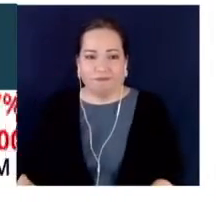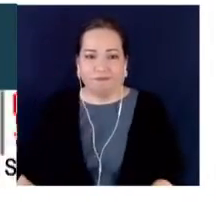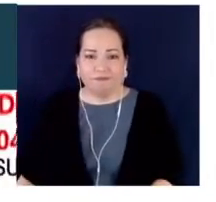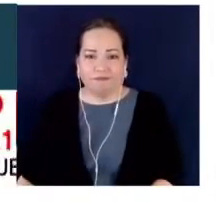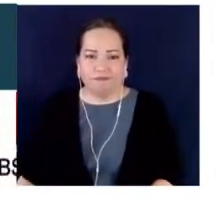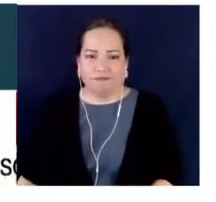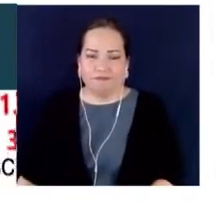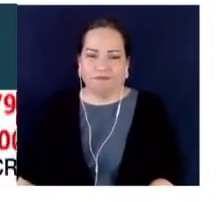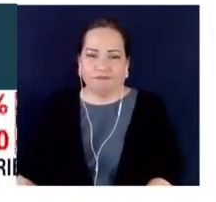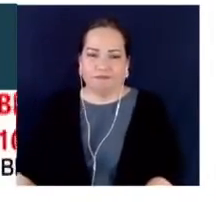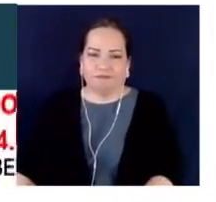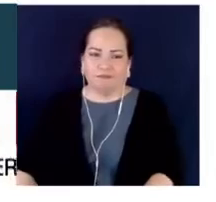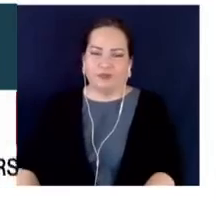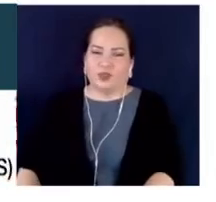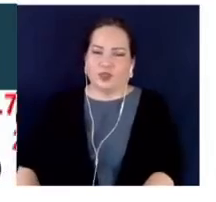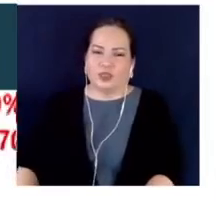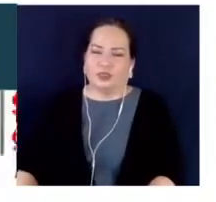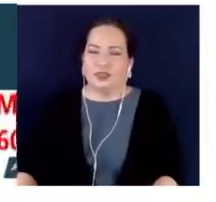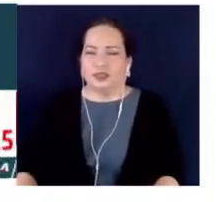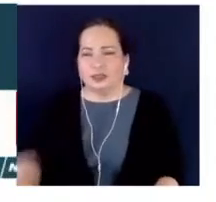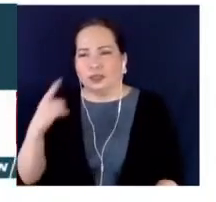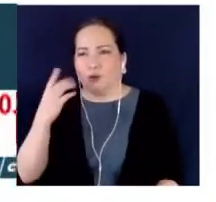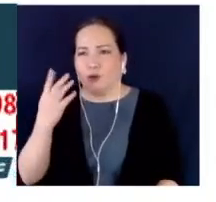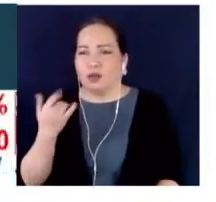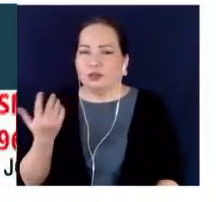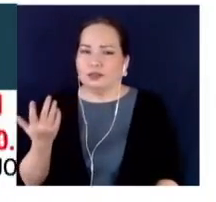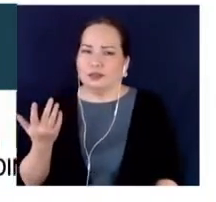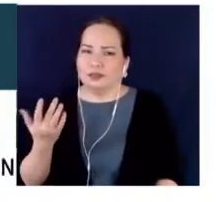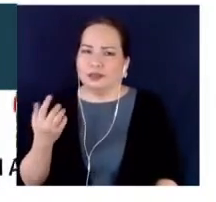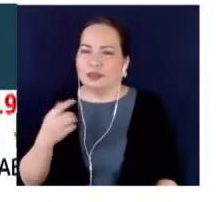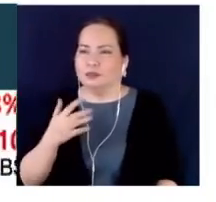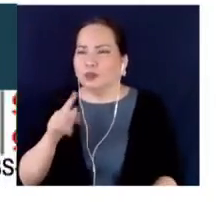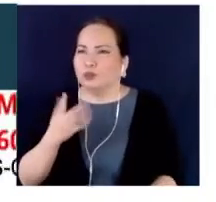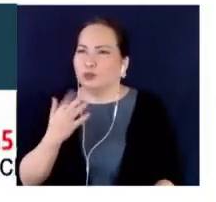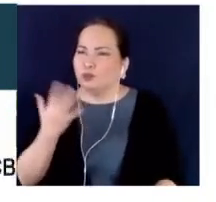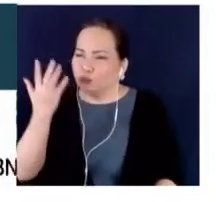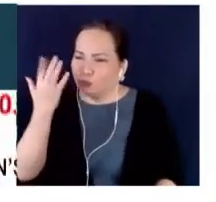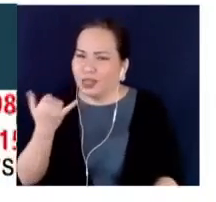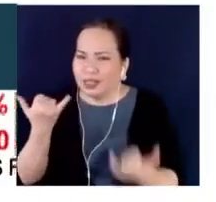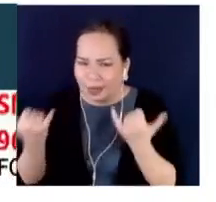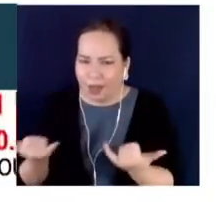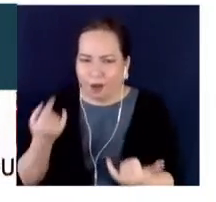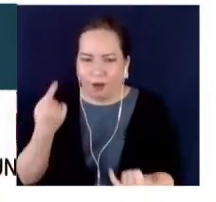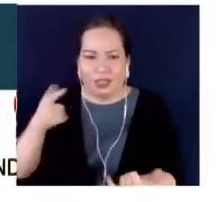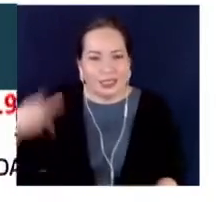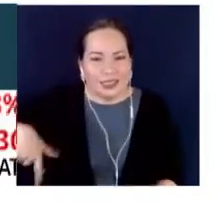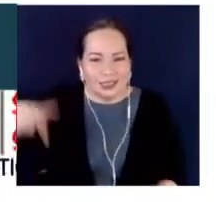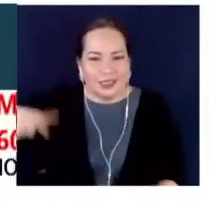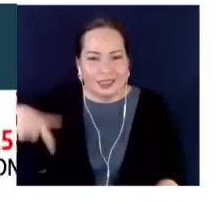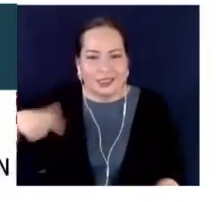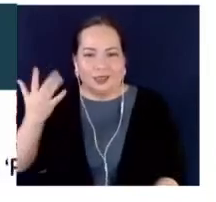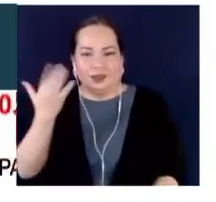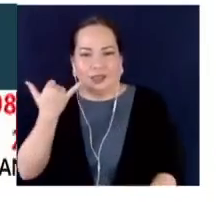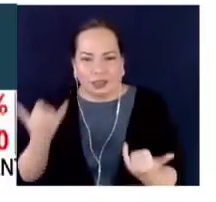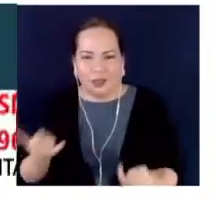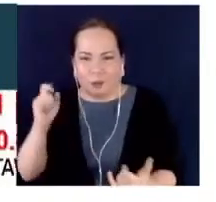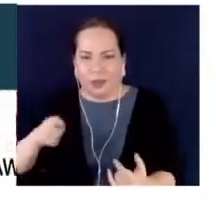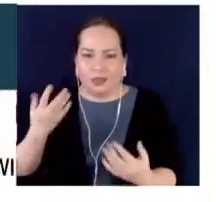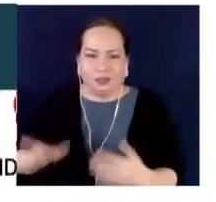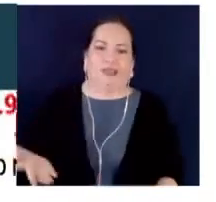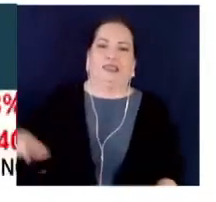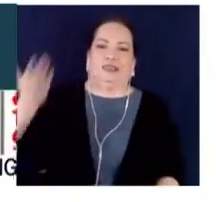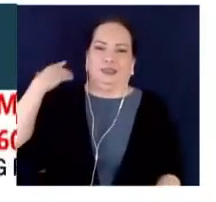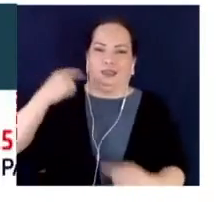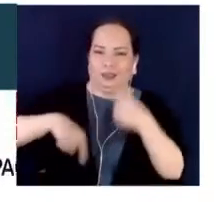an arrangement only now? People are saying if this arrangement would have been done in the beginning, then we